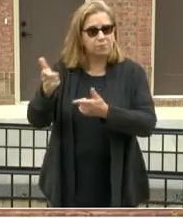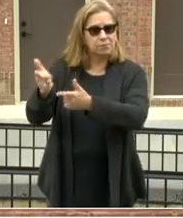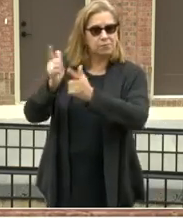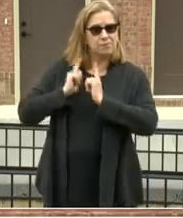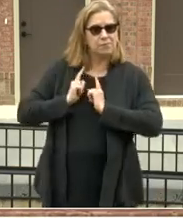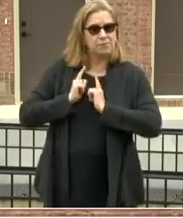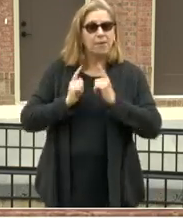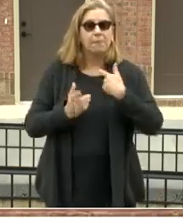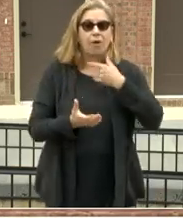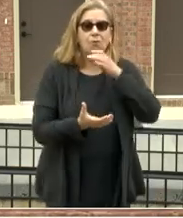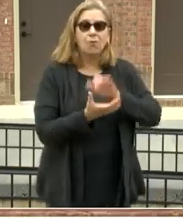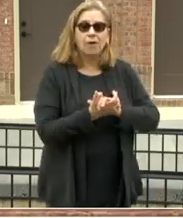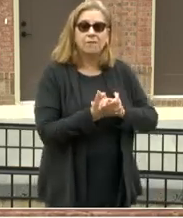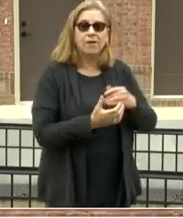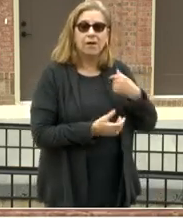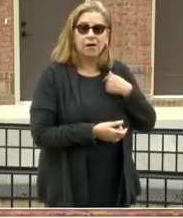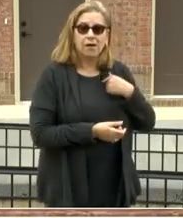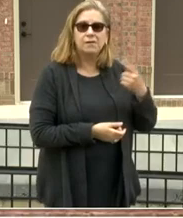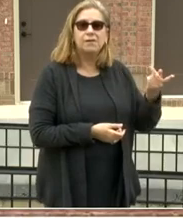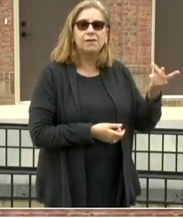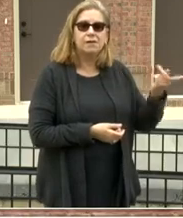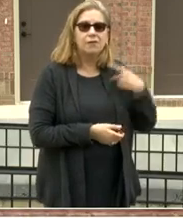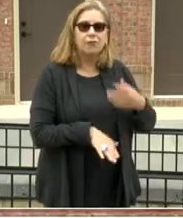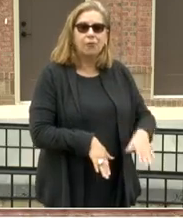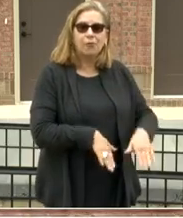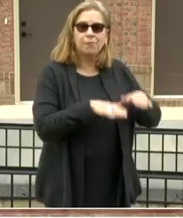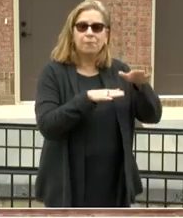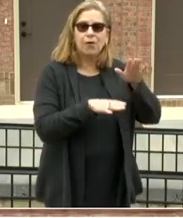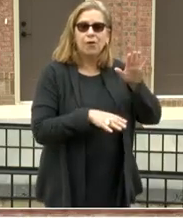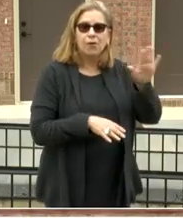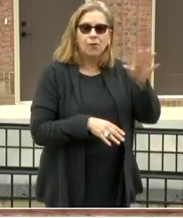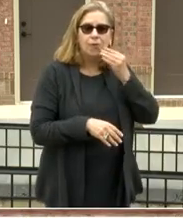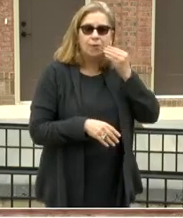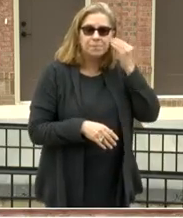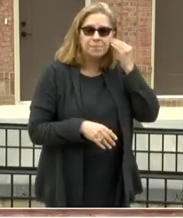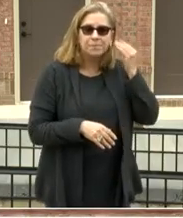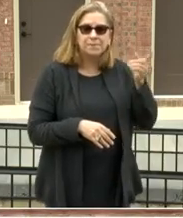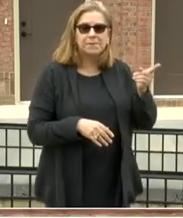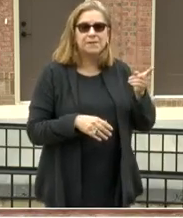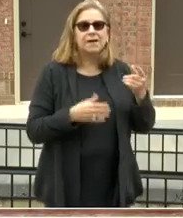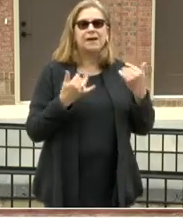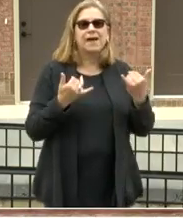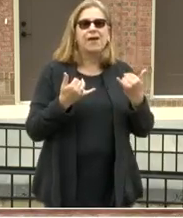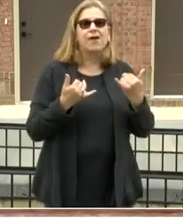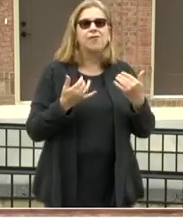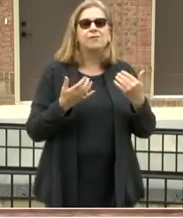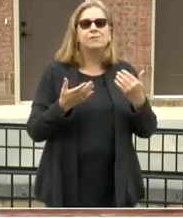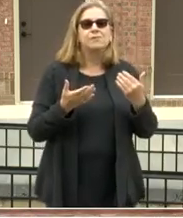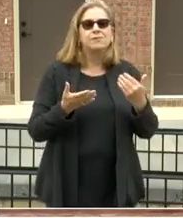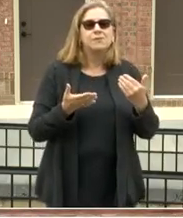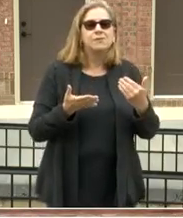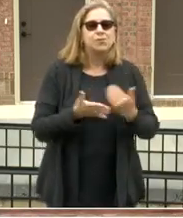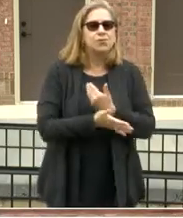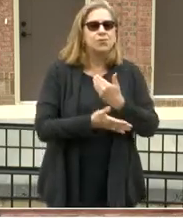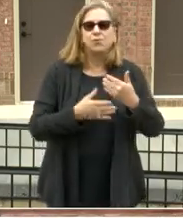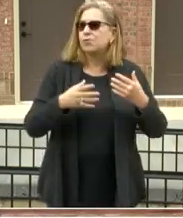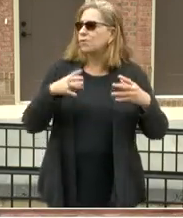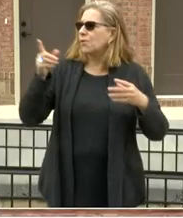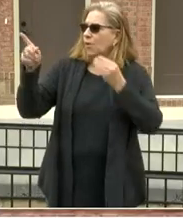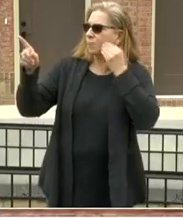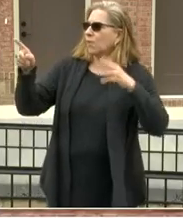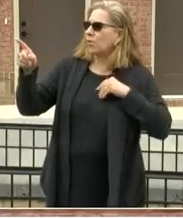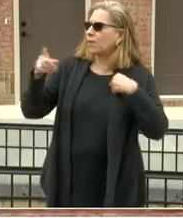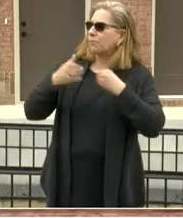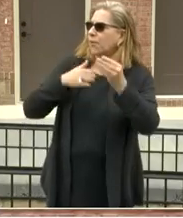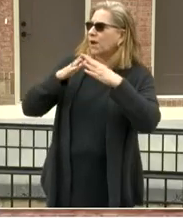her parents bought for the first time when they bought their first home on Newcomb Street, less than a mile from where we're standing right now. And so we know